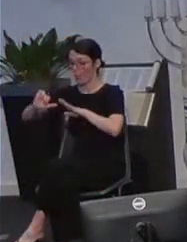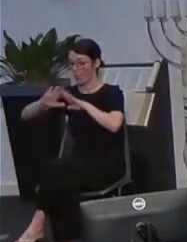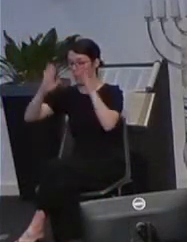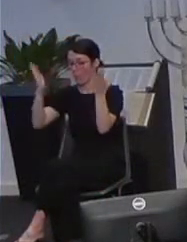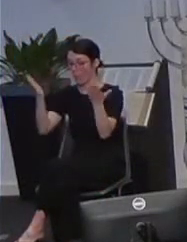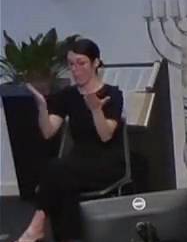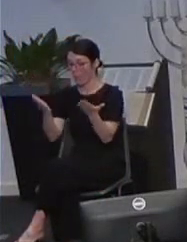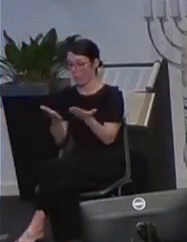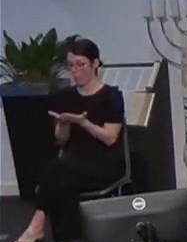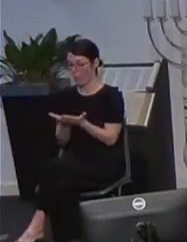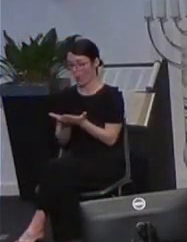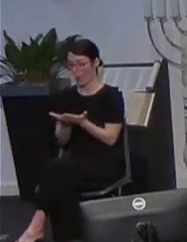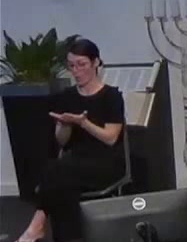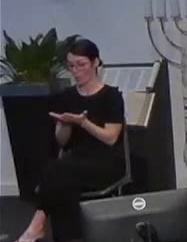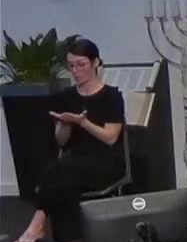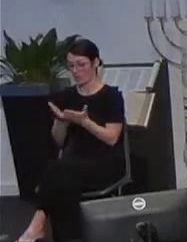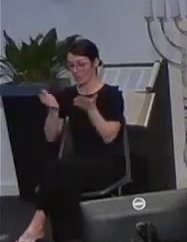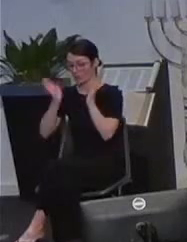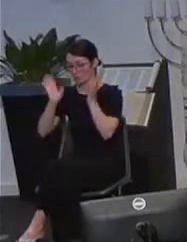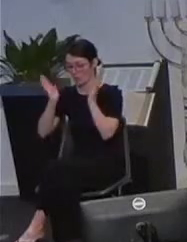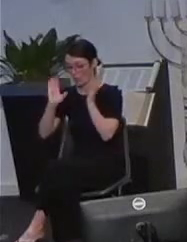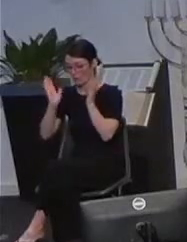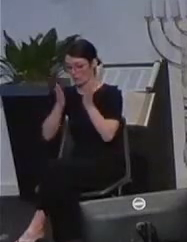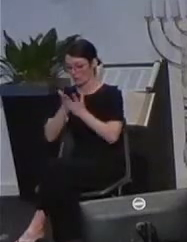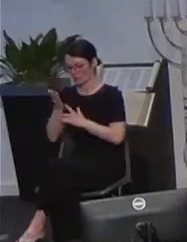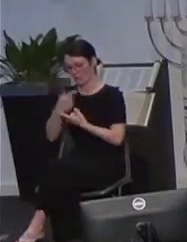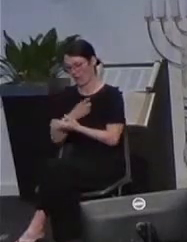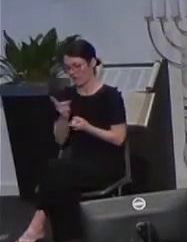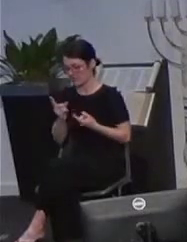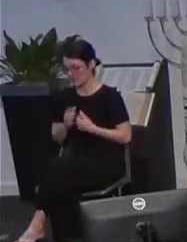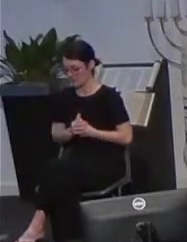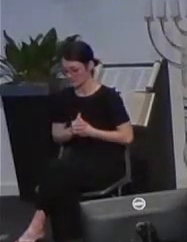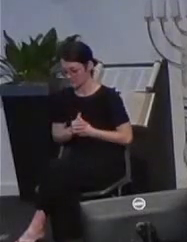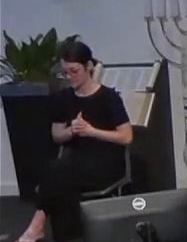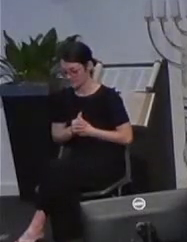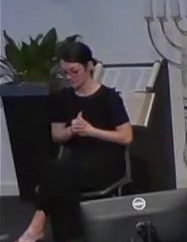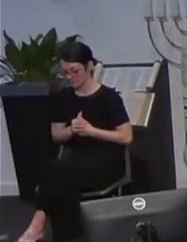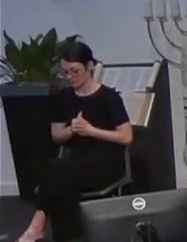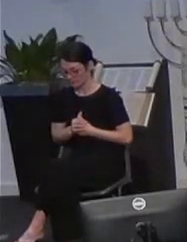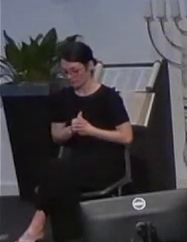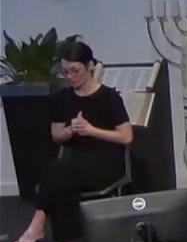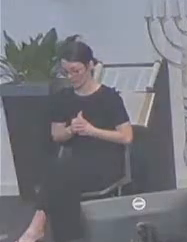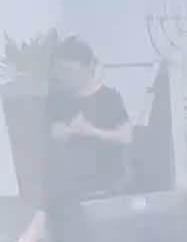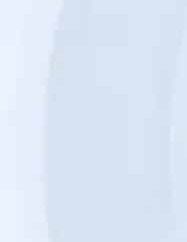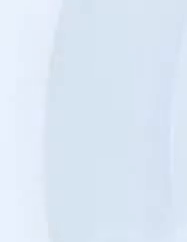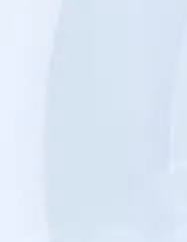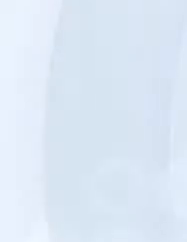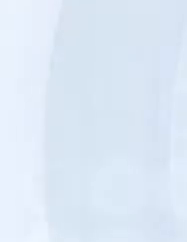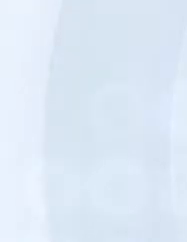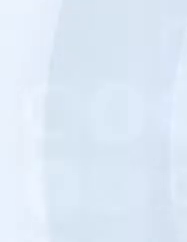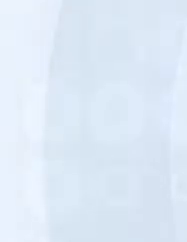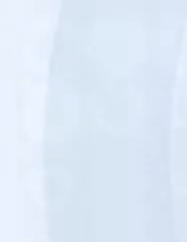you've given us the opportunity, Lord, of being priests who declare your righteousness.